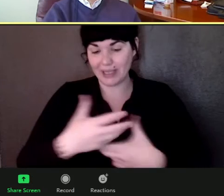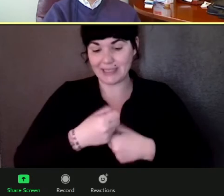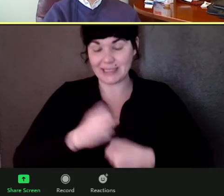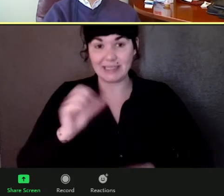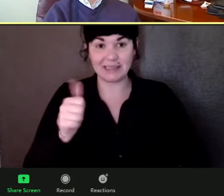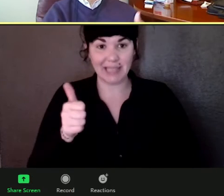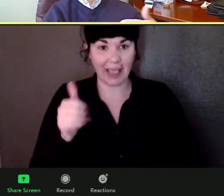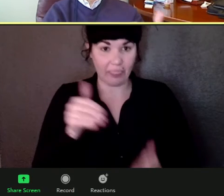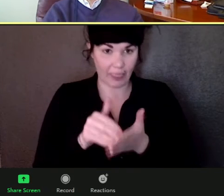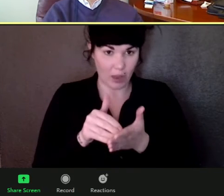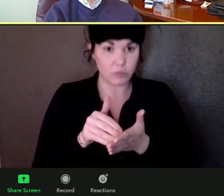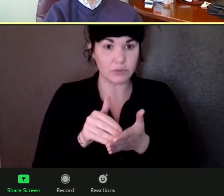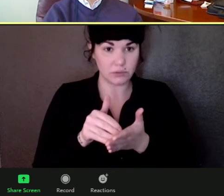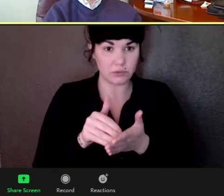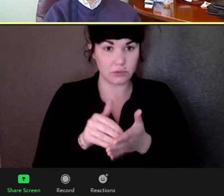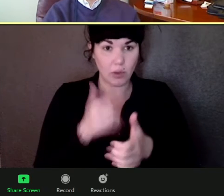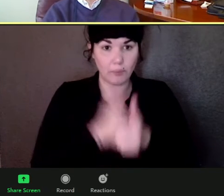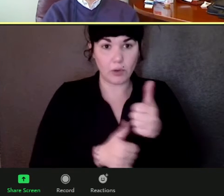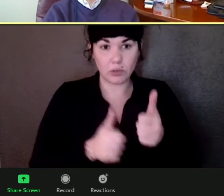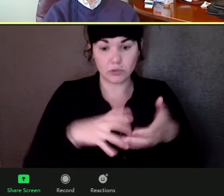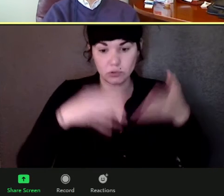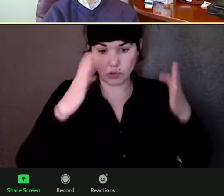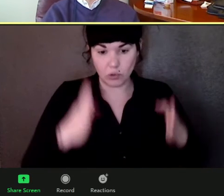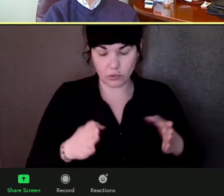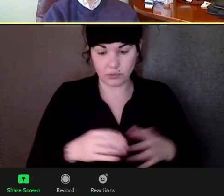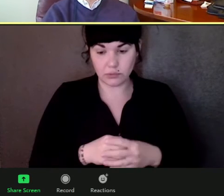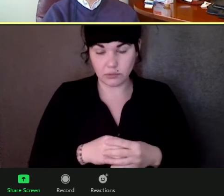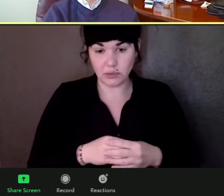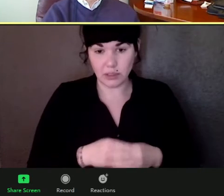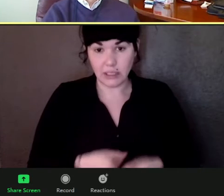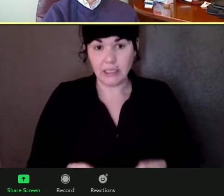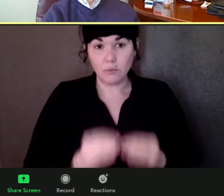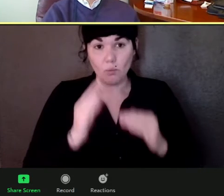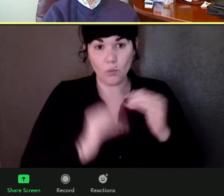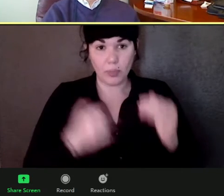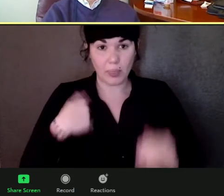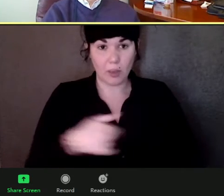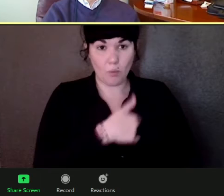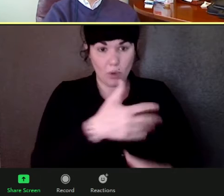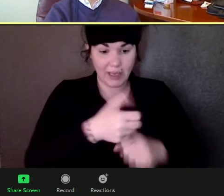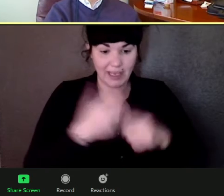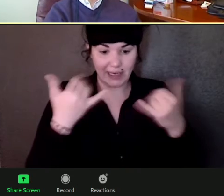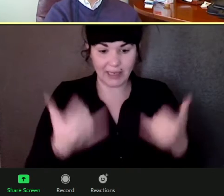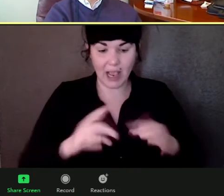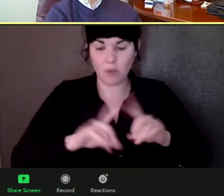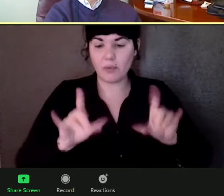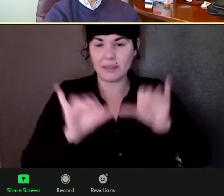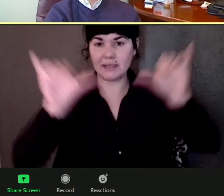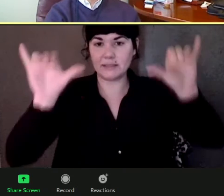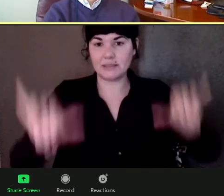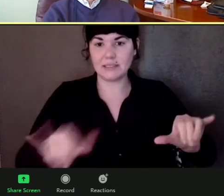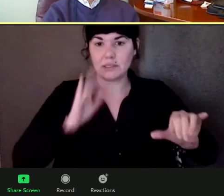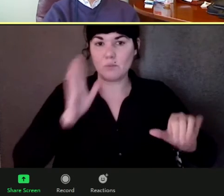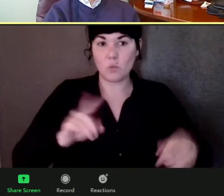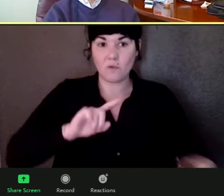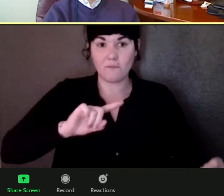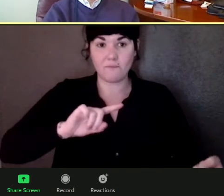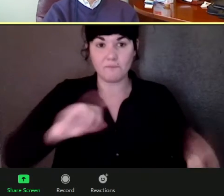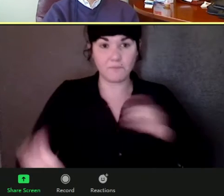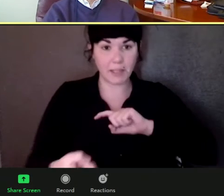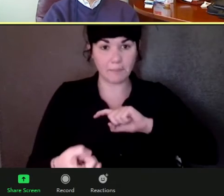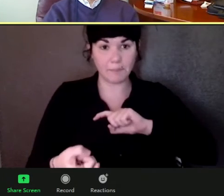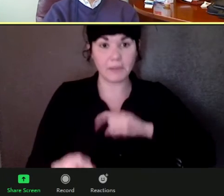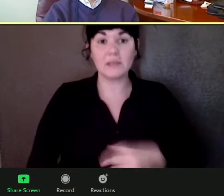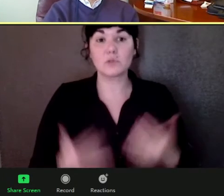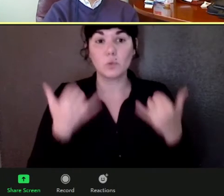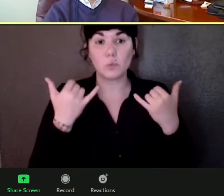we're getting right now, but it really flips the system in regards to getting the resources to those students who need it the most. And so the